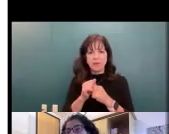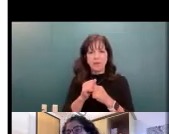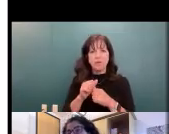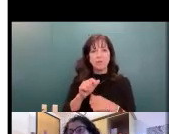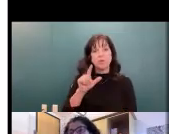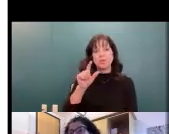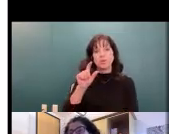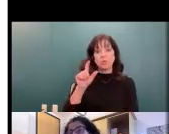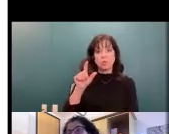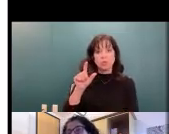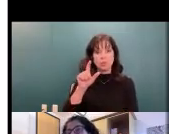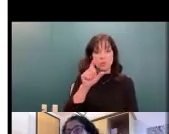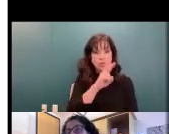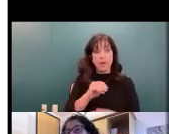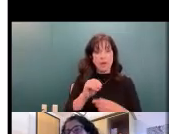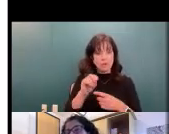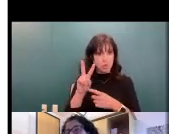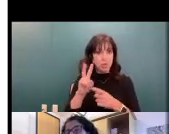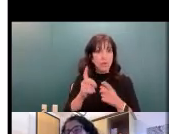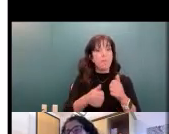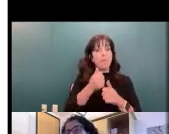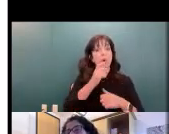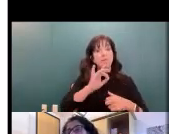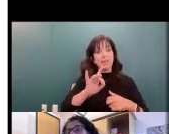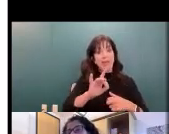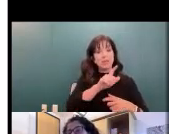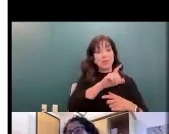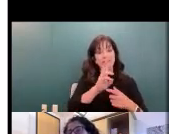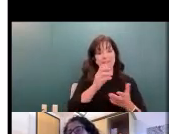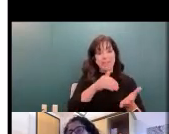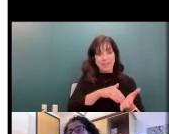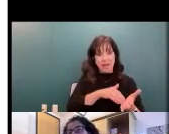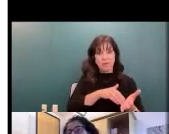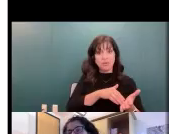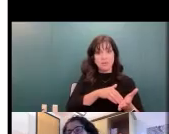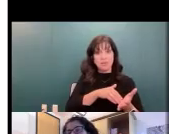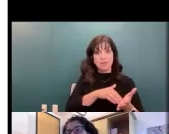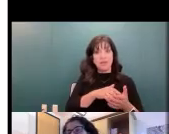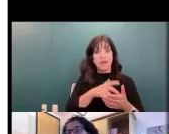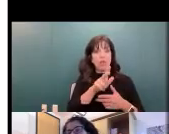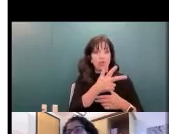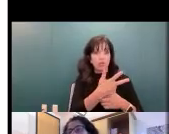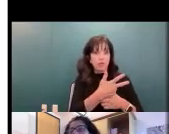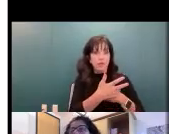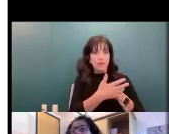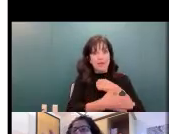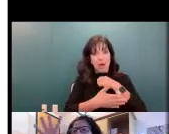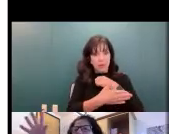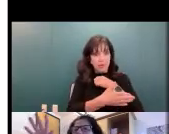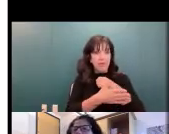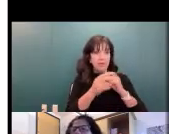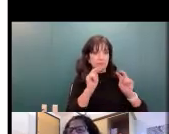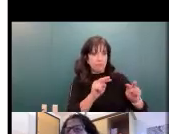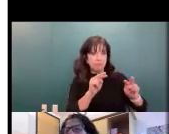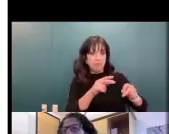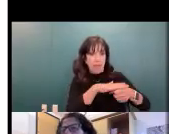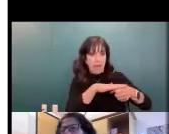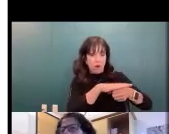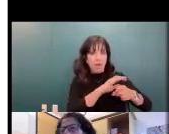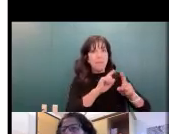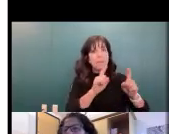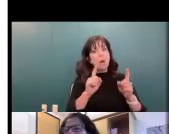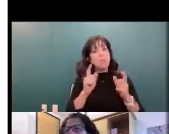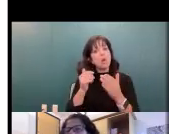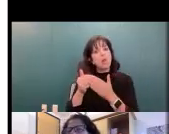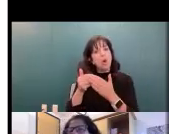2002 was the most 8-year-old children, 26,000 children in our 3-county surveillance area. But we're pretty close to that